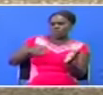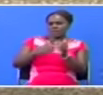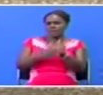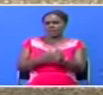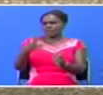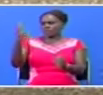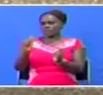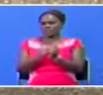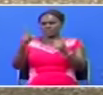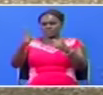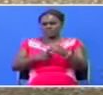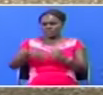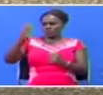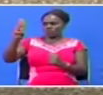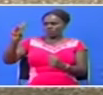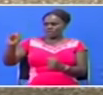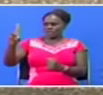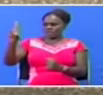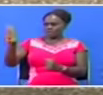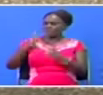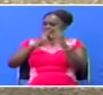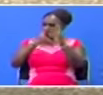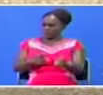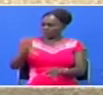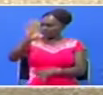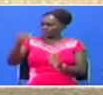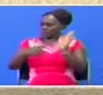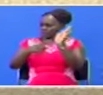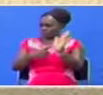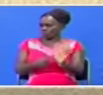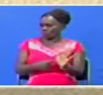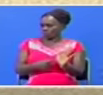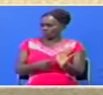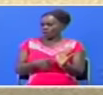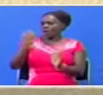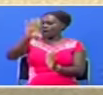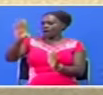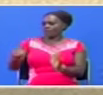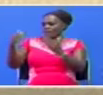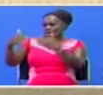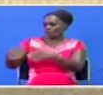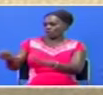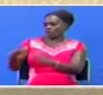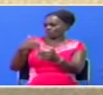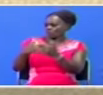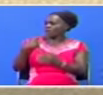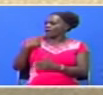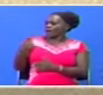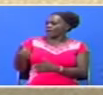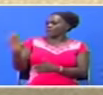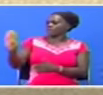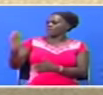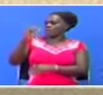A 2016 UNDP report on development in Africa states that the continent loses close to $100